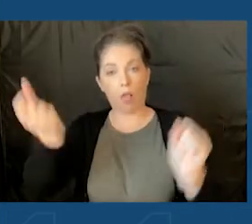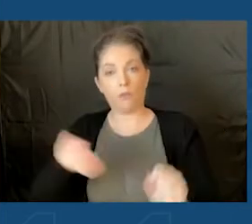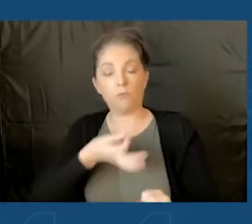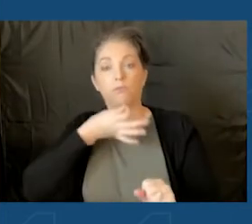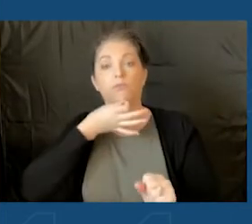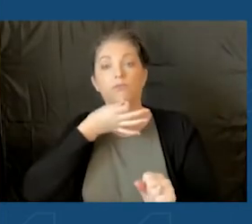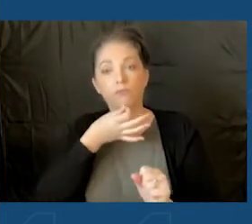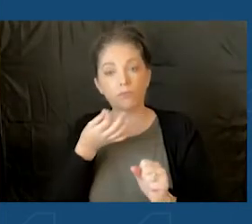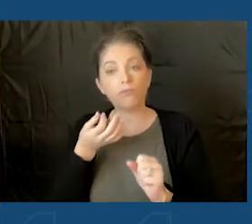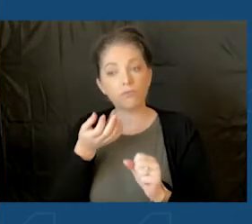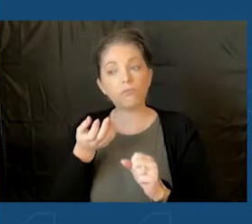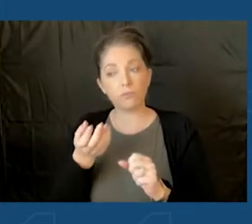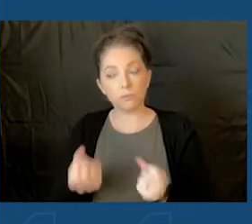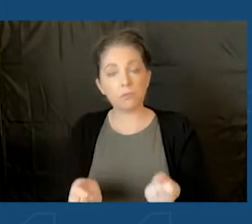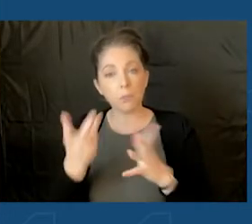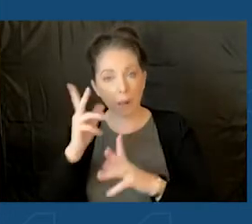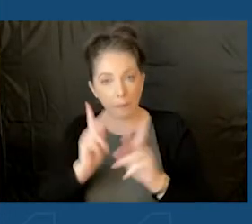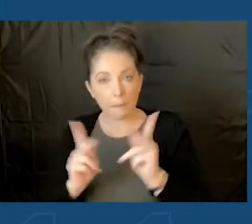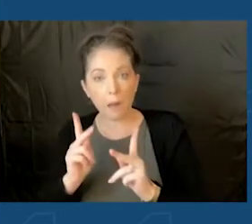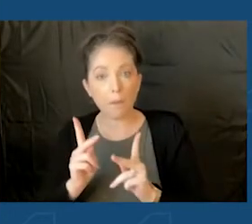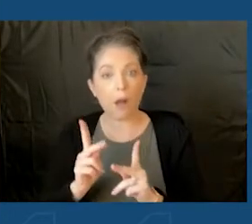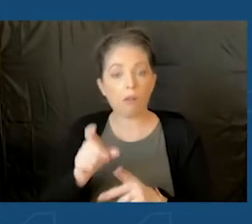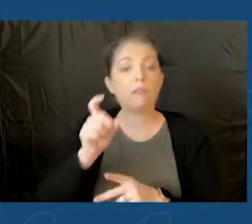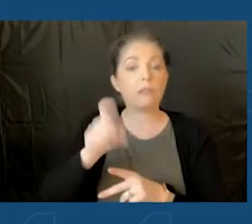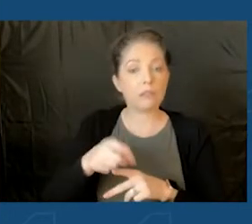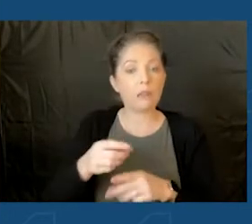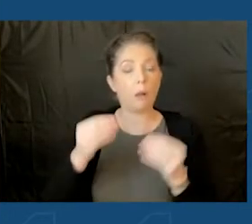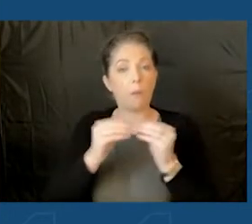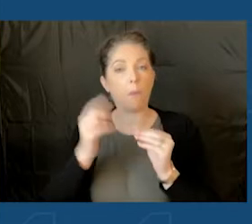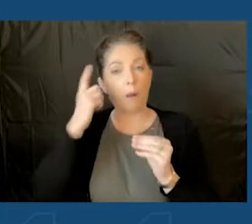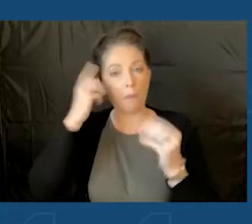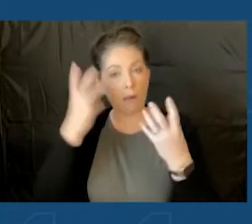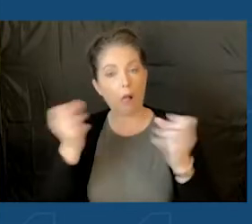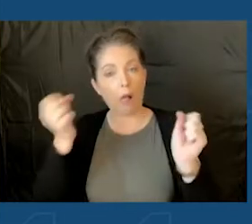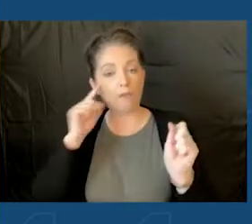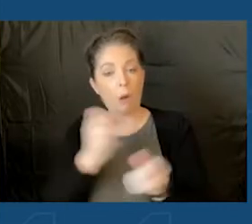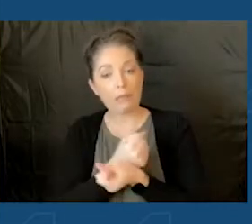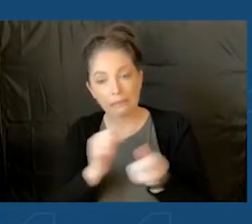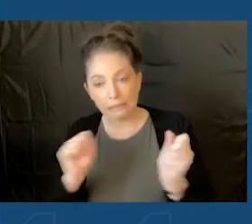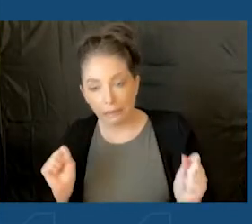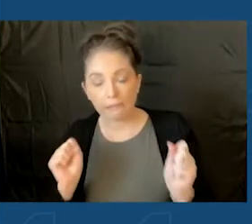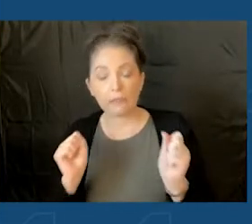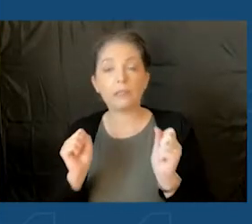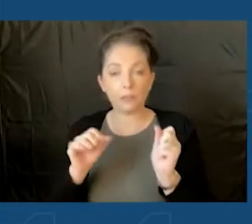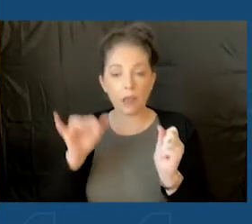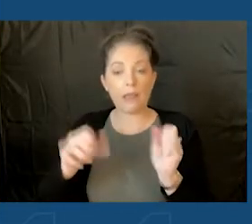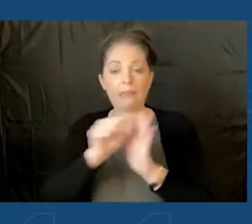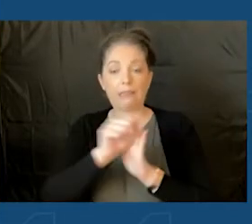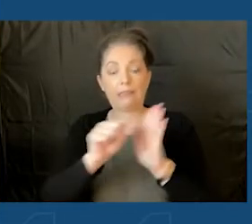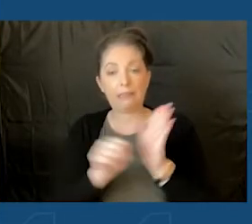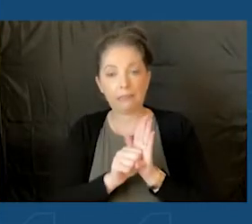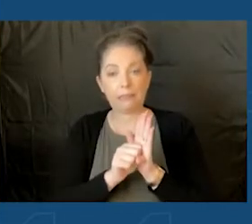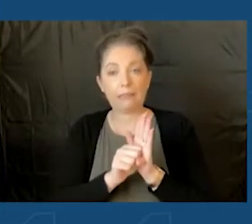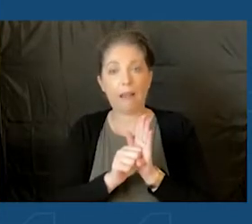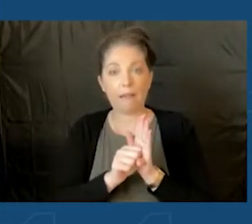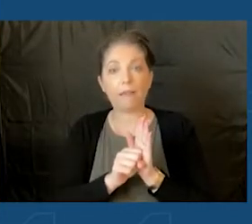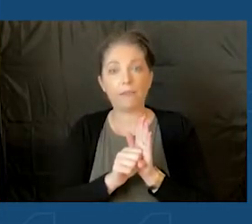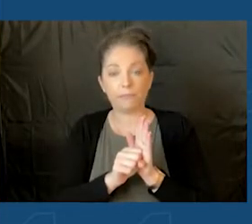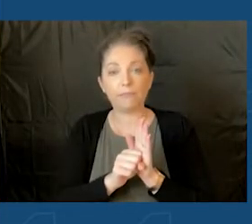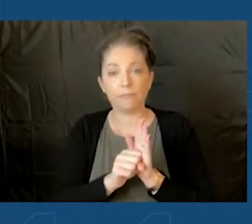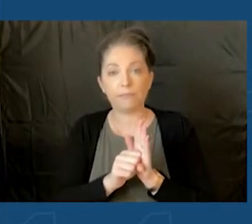are impacting on the system and the rider's experience and the sense of safety. That is a state initiative, and I'm deeply grateful. So let me